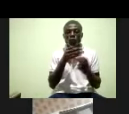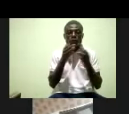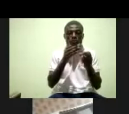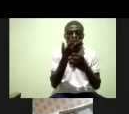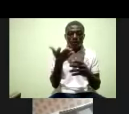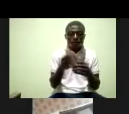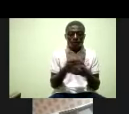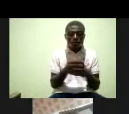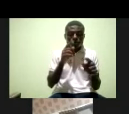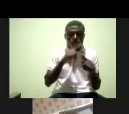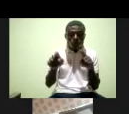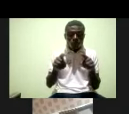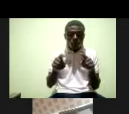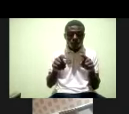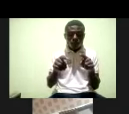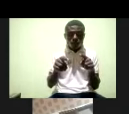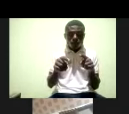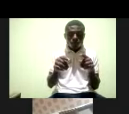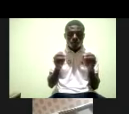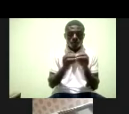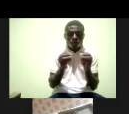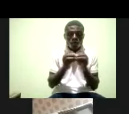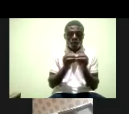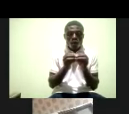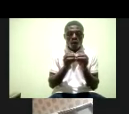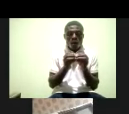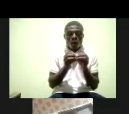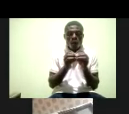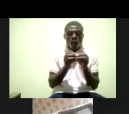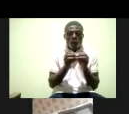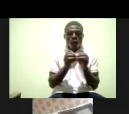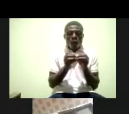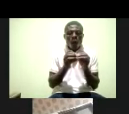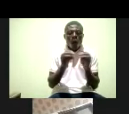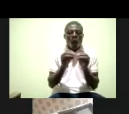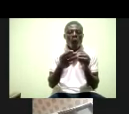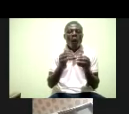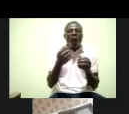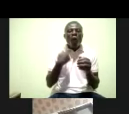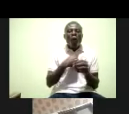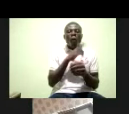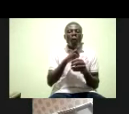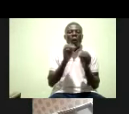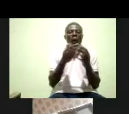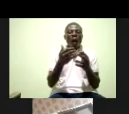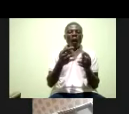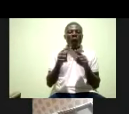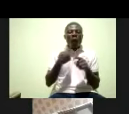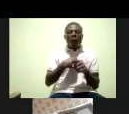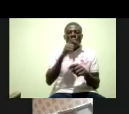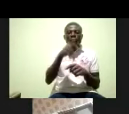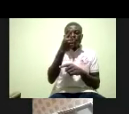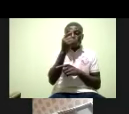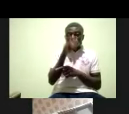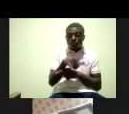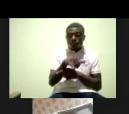but it's too much of an assessment overlap there. But we have to understand that the